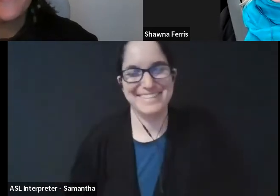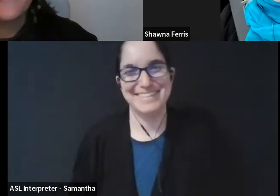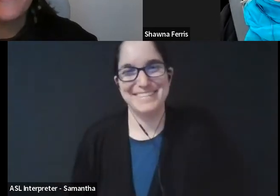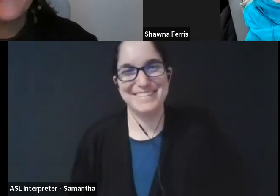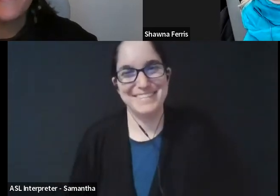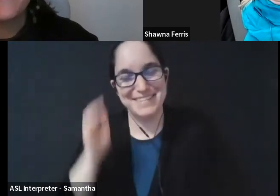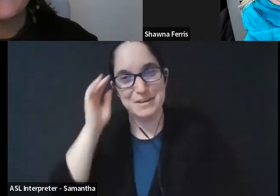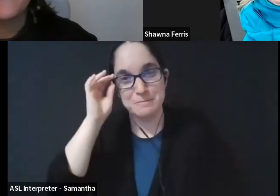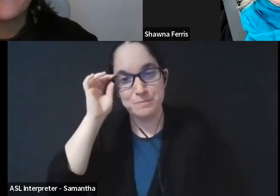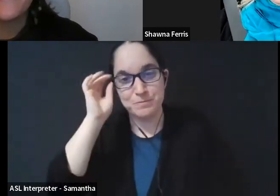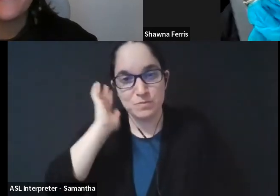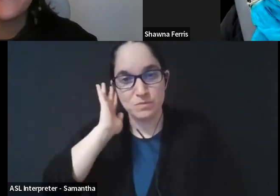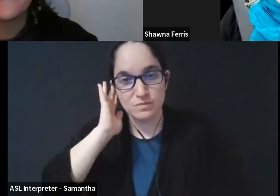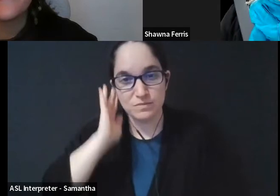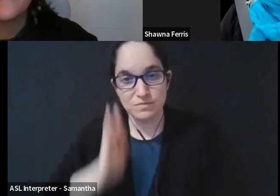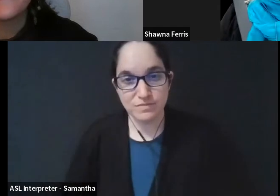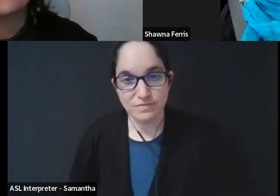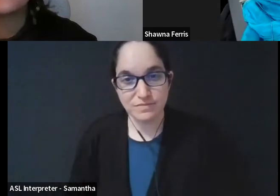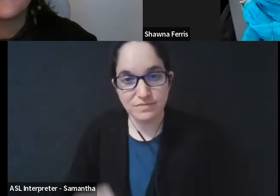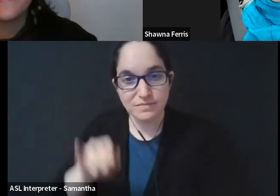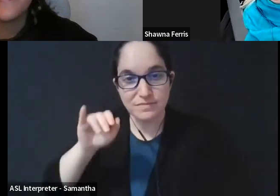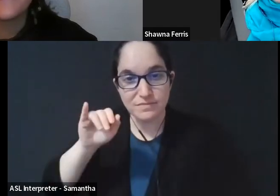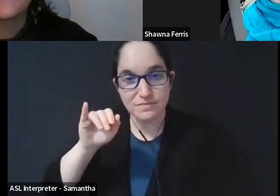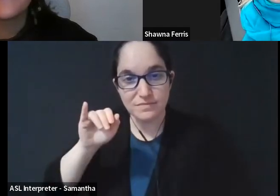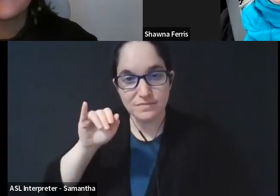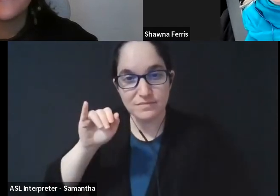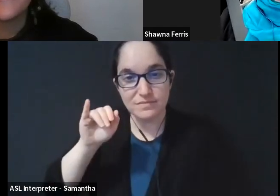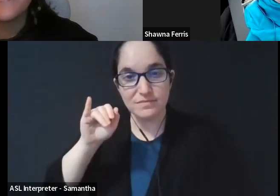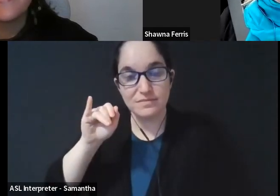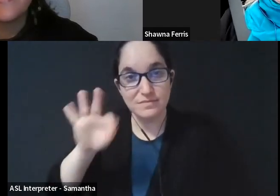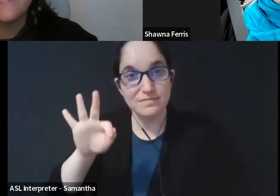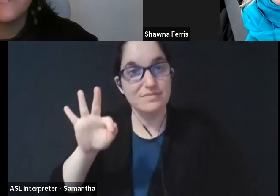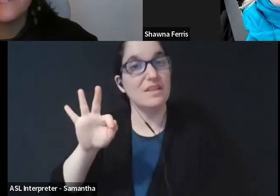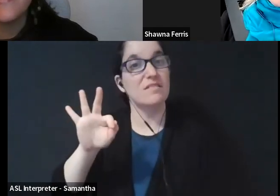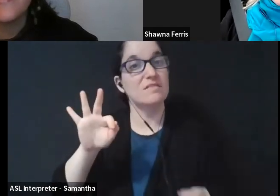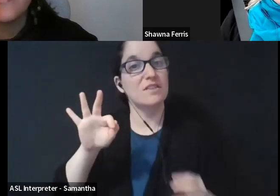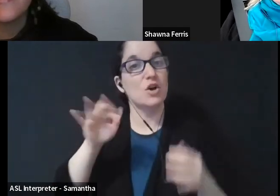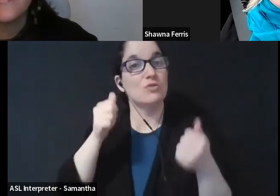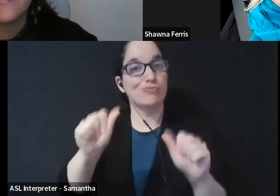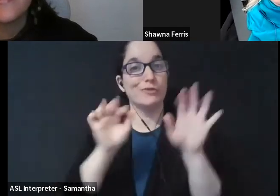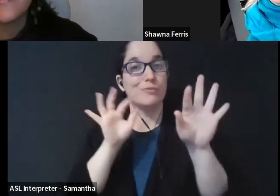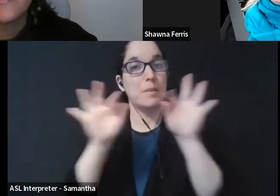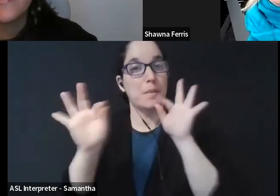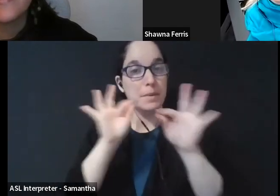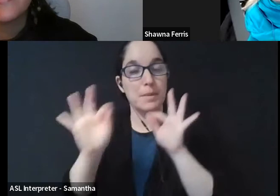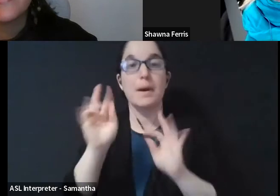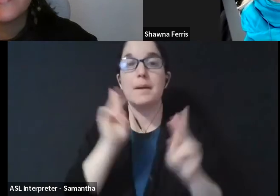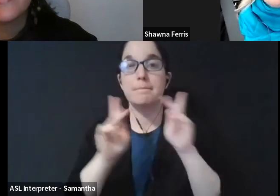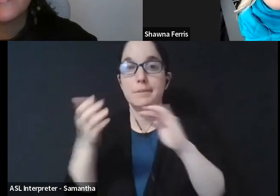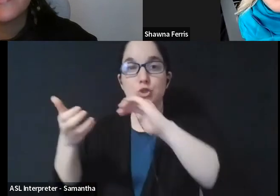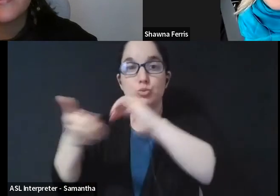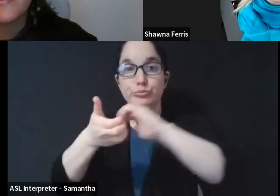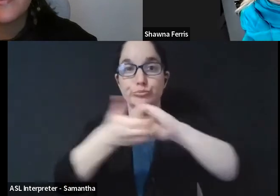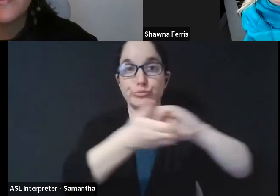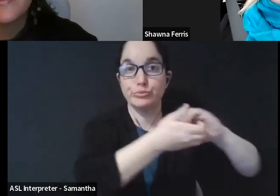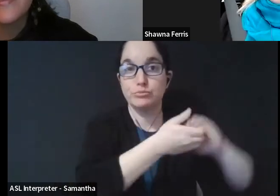Having people who partner on the project, who on various projects, for whom the project is meaningful because they are the ones who